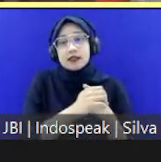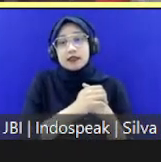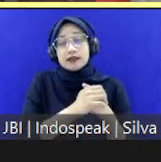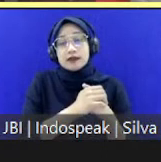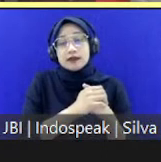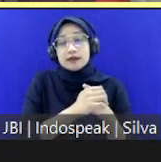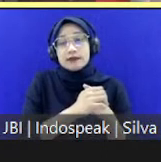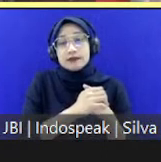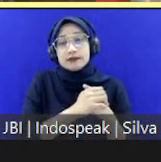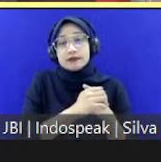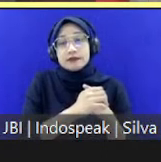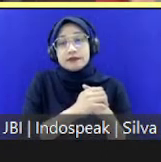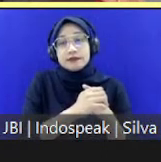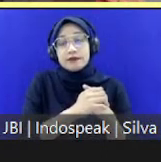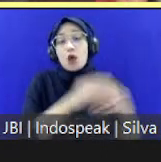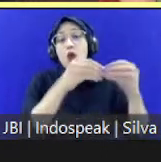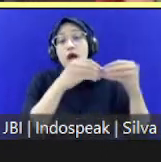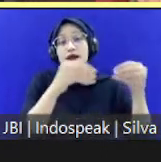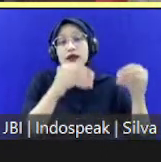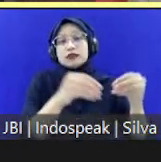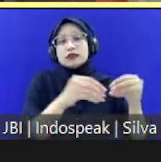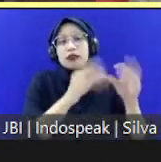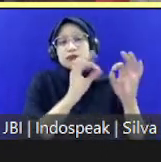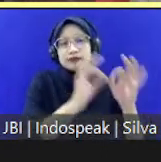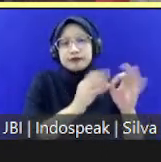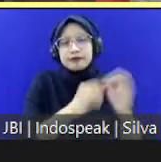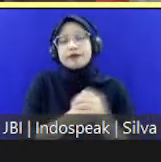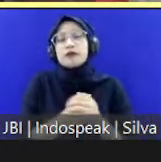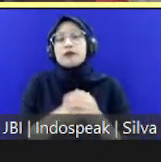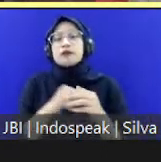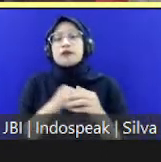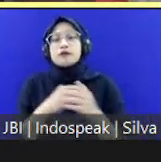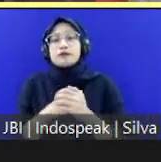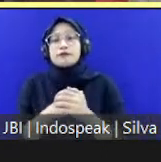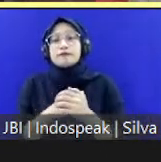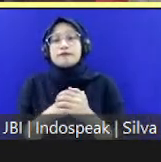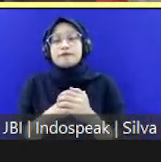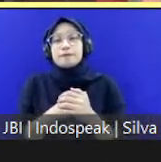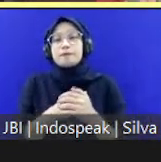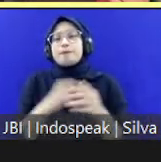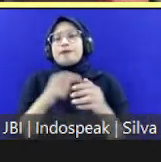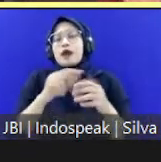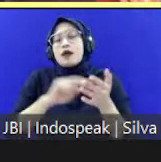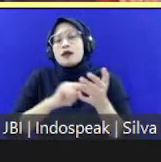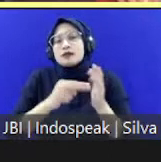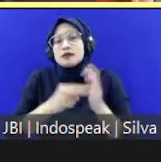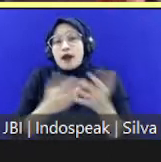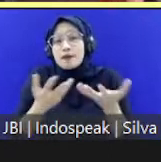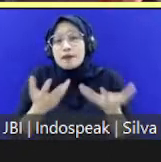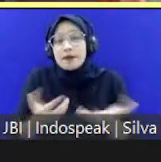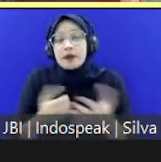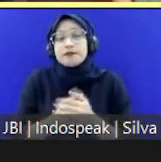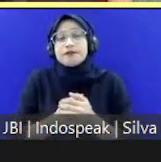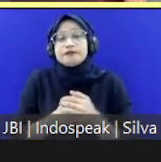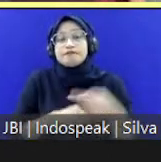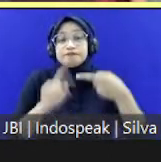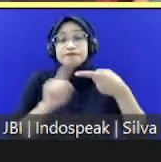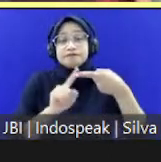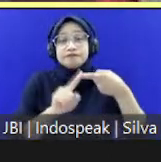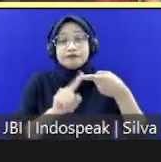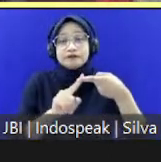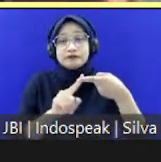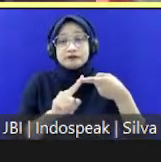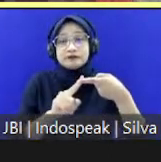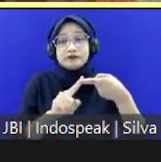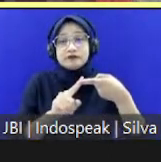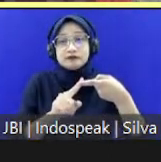all within range. So what's the final message from this? Well, number one, you could say, oh my goodness, well, we